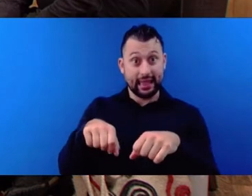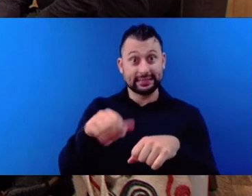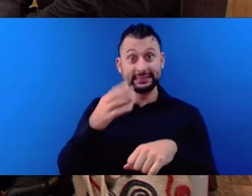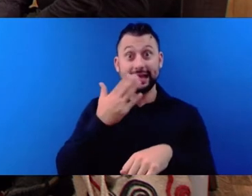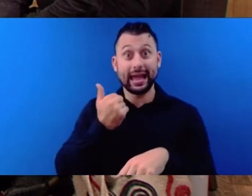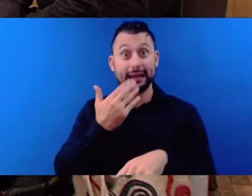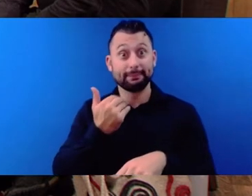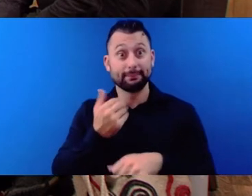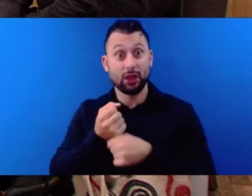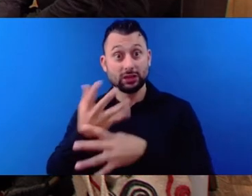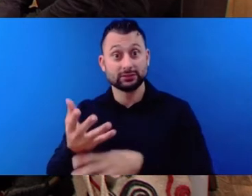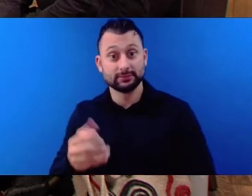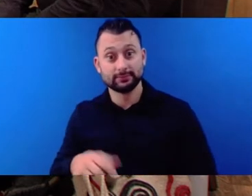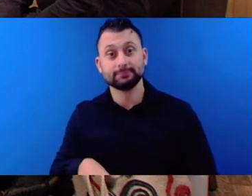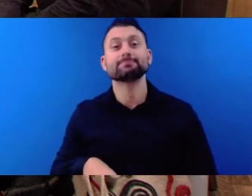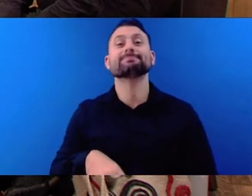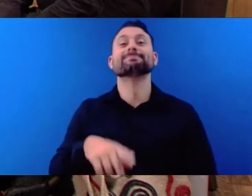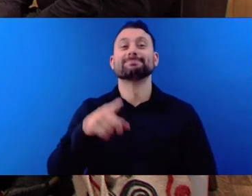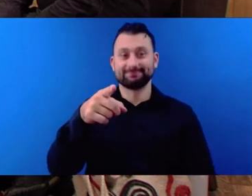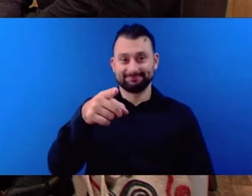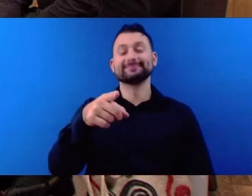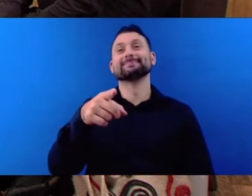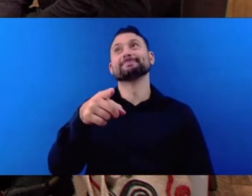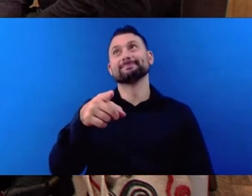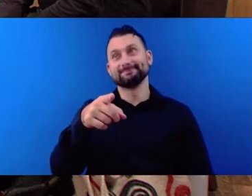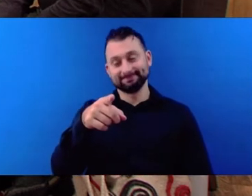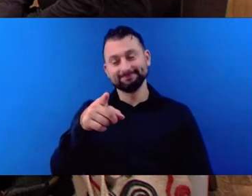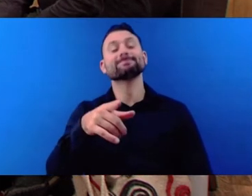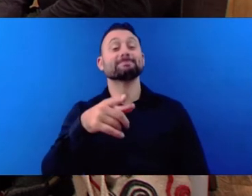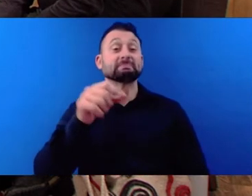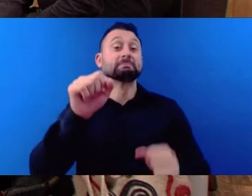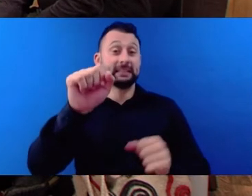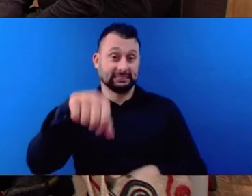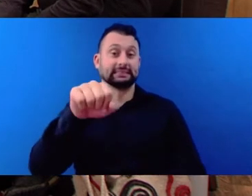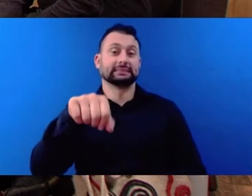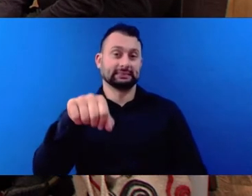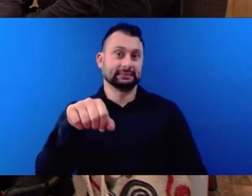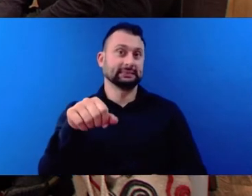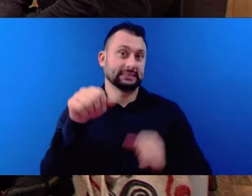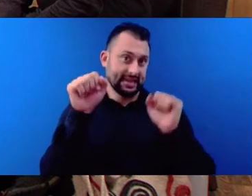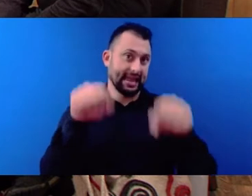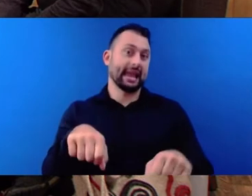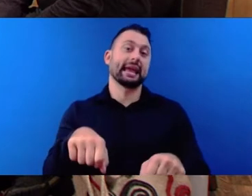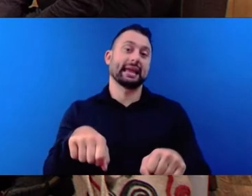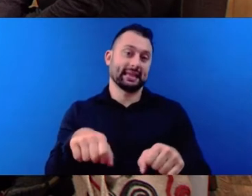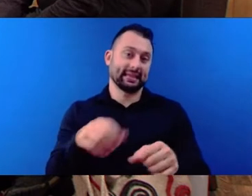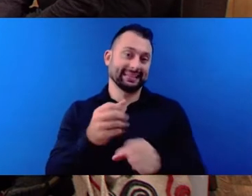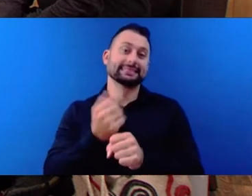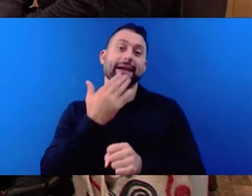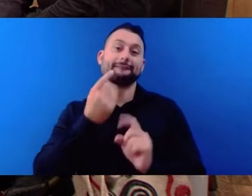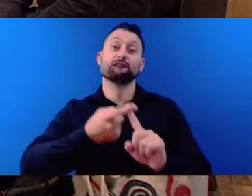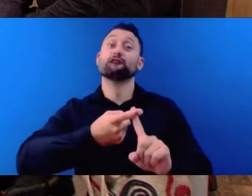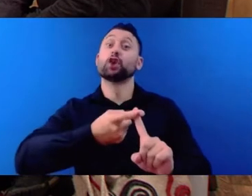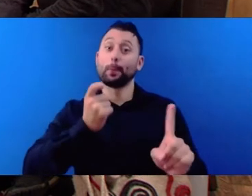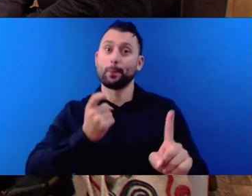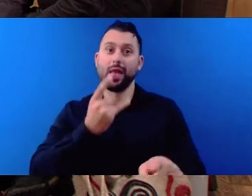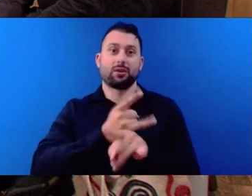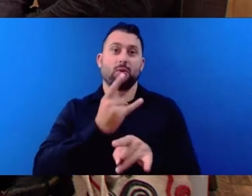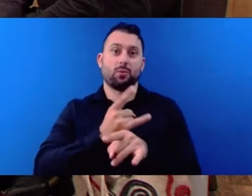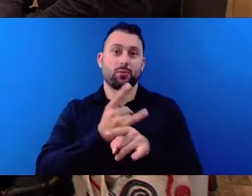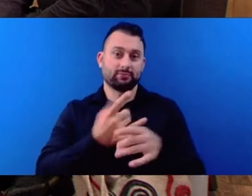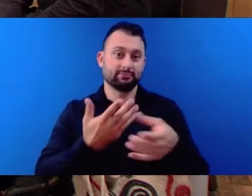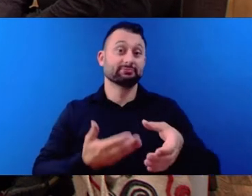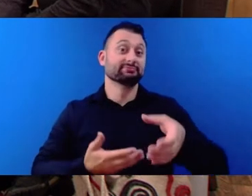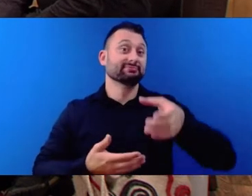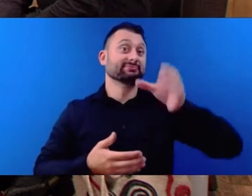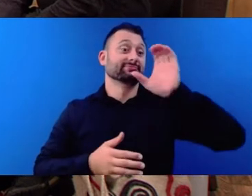that can increase your risk of leading to type 2 diabetes. The data shows